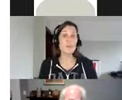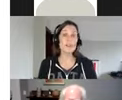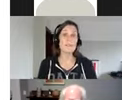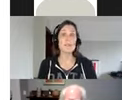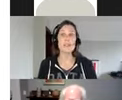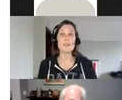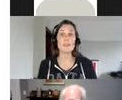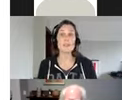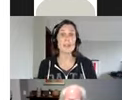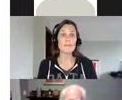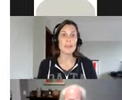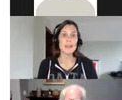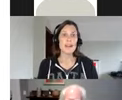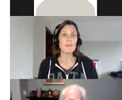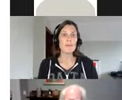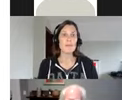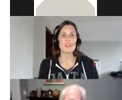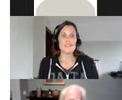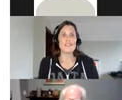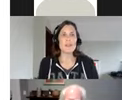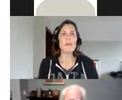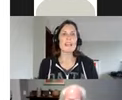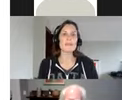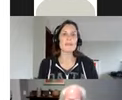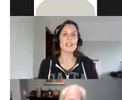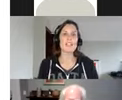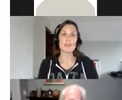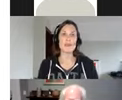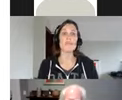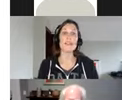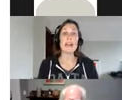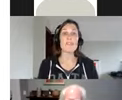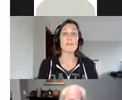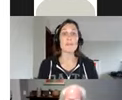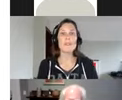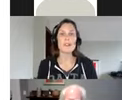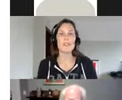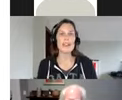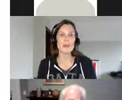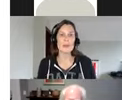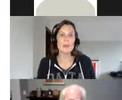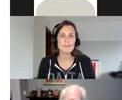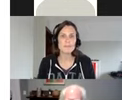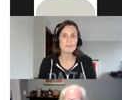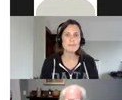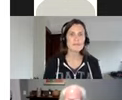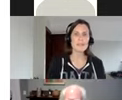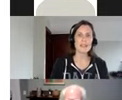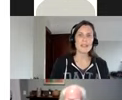dense forest might be a darker green. You just try and generally match those shades with the relevant attribute of the category.